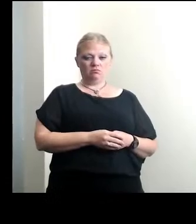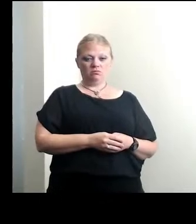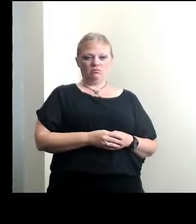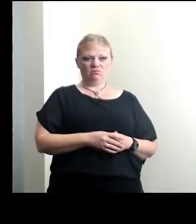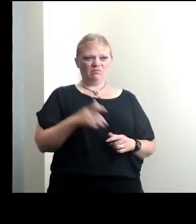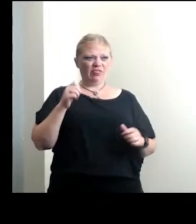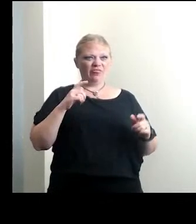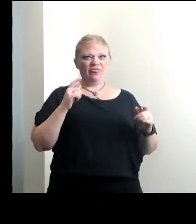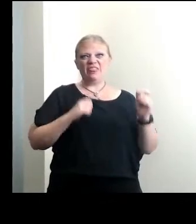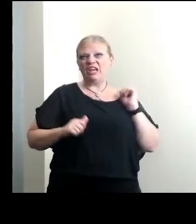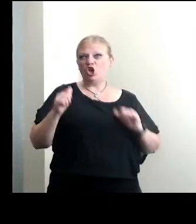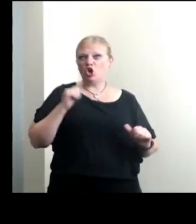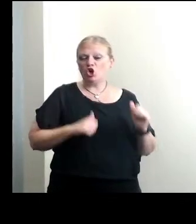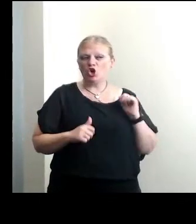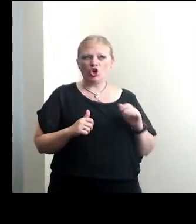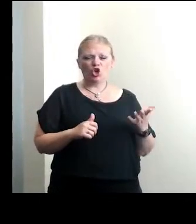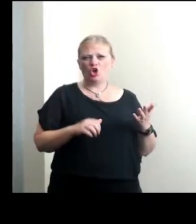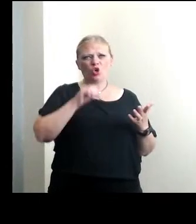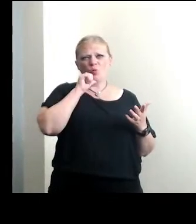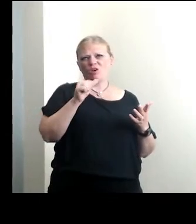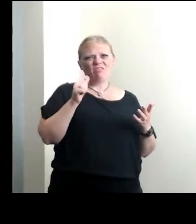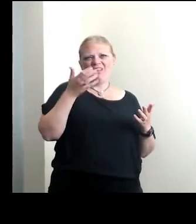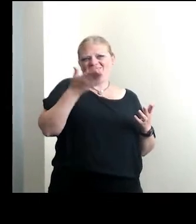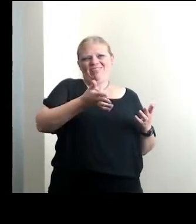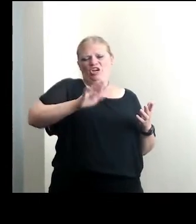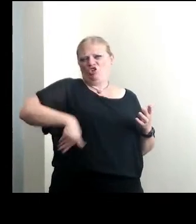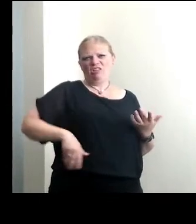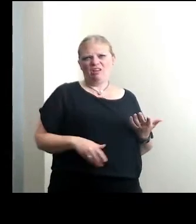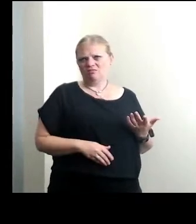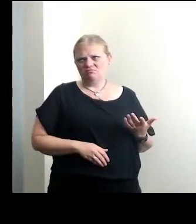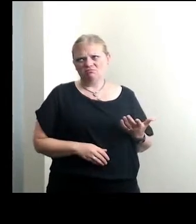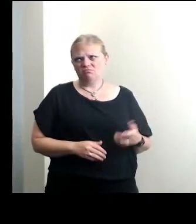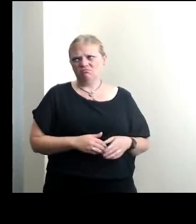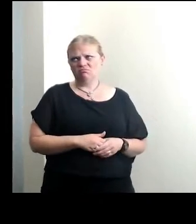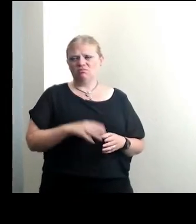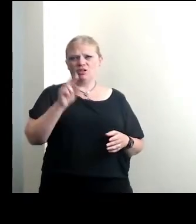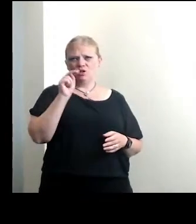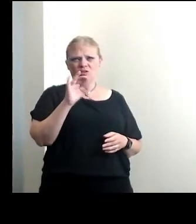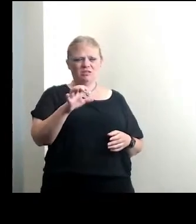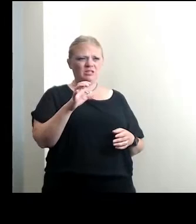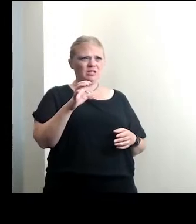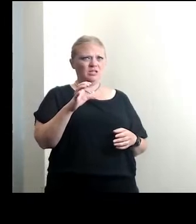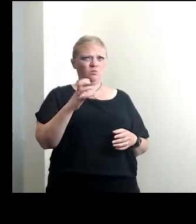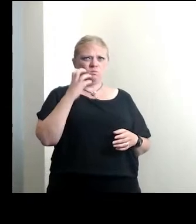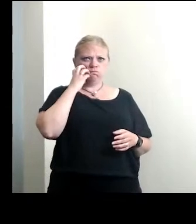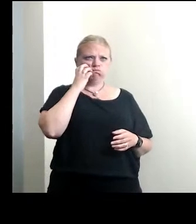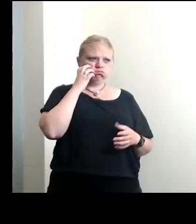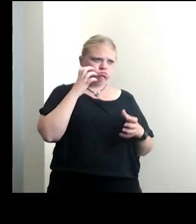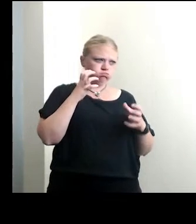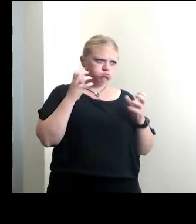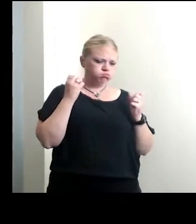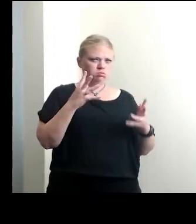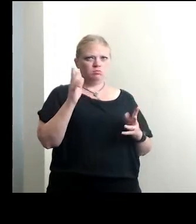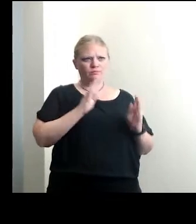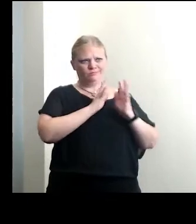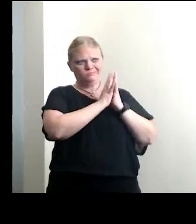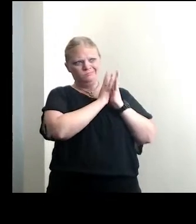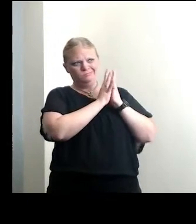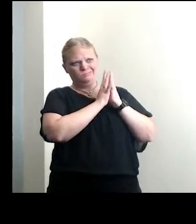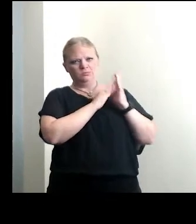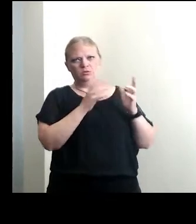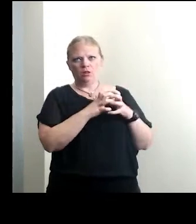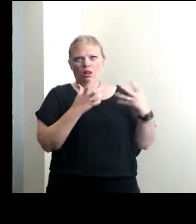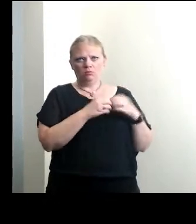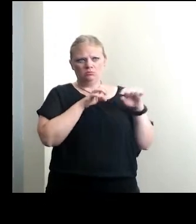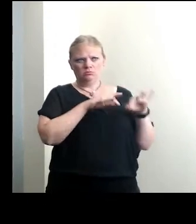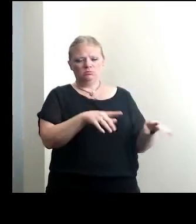like theater. We're not at that point yet. New York City is a much more dense community, so it's easier for transmission. We